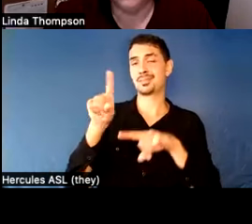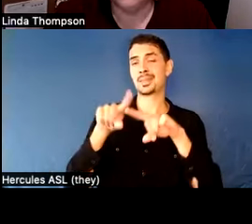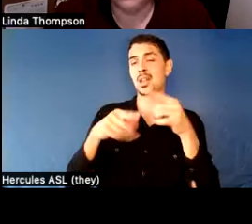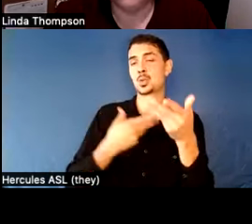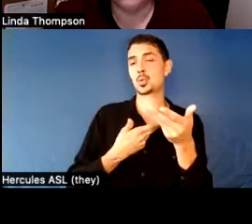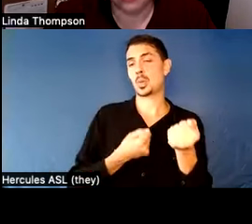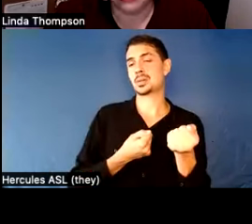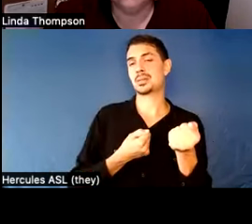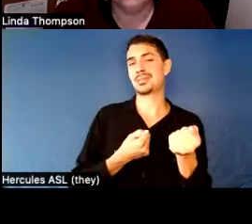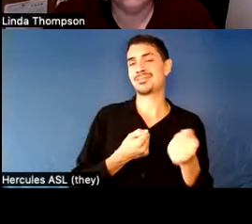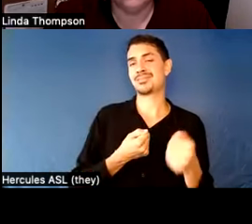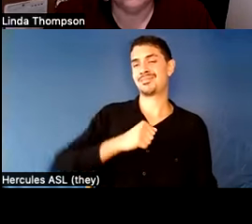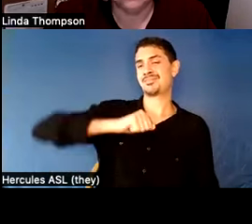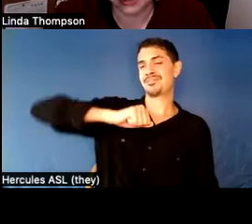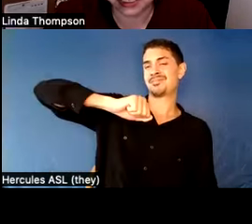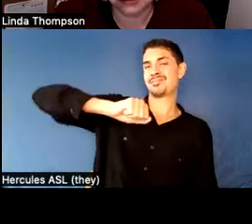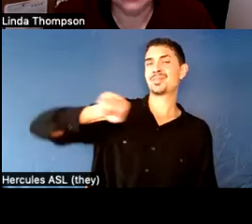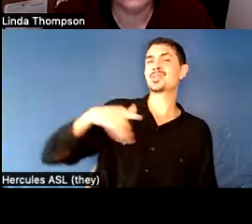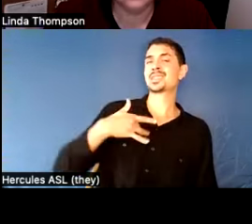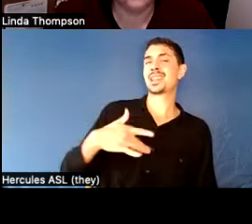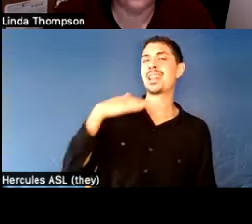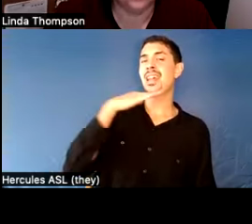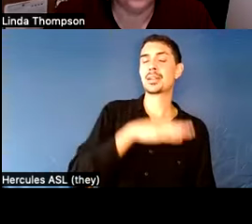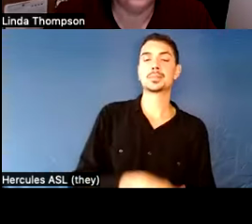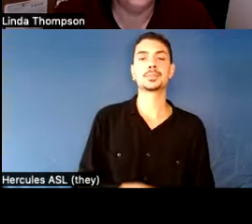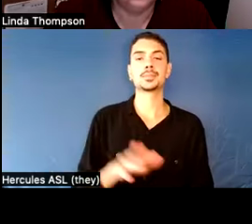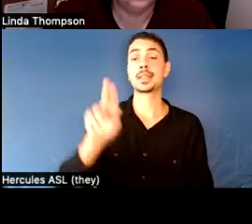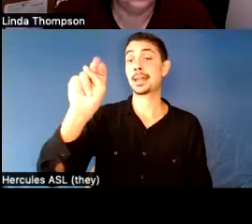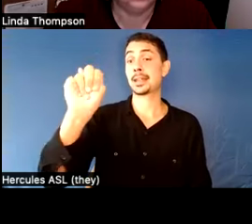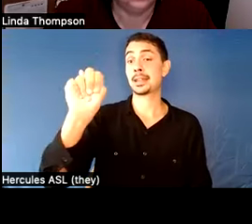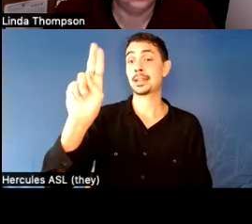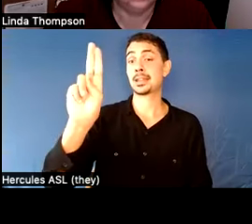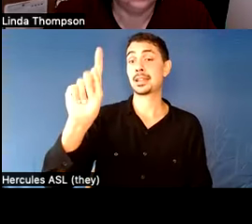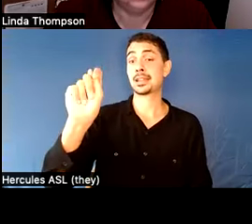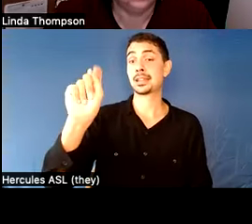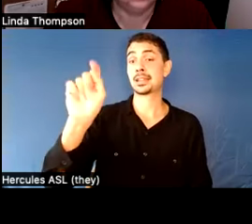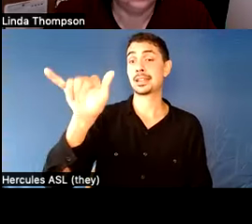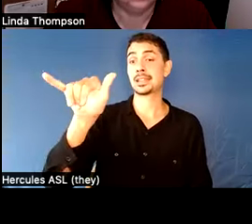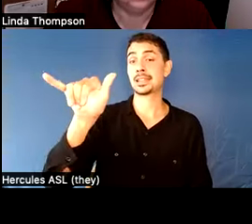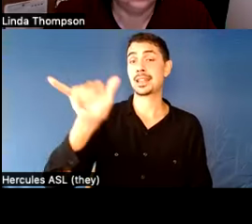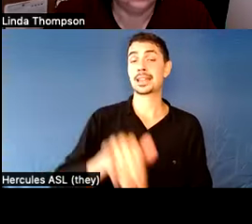leery that they would lie. Nutty is another word.